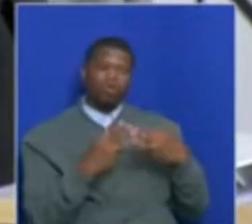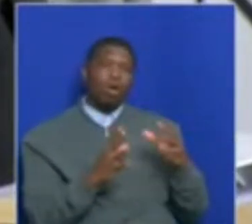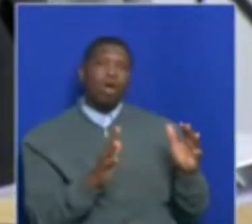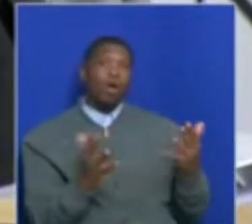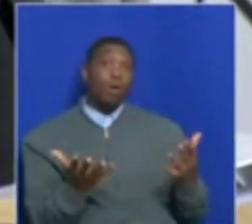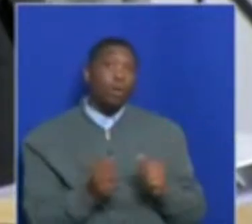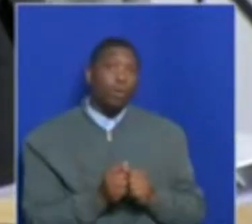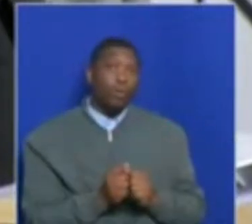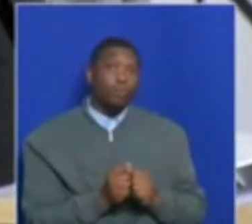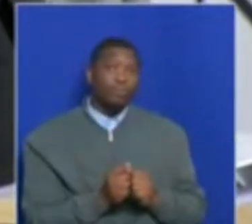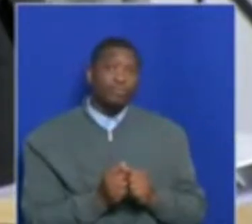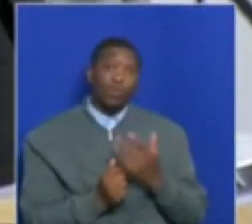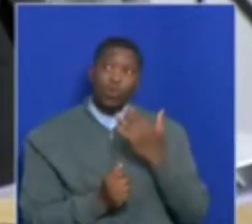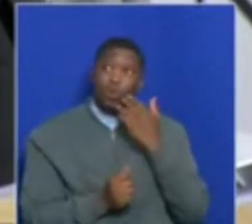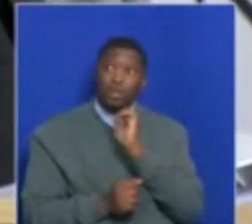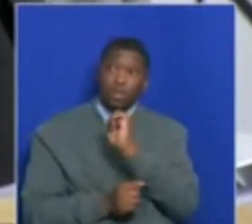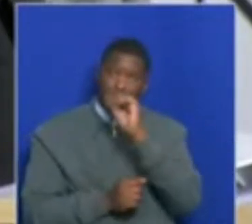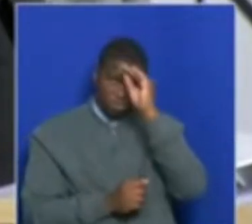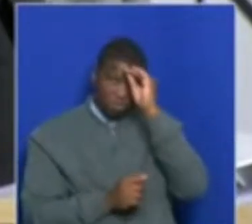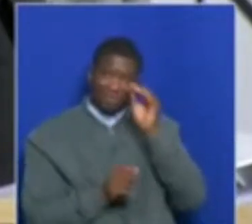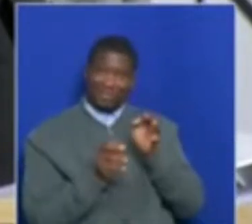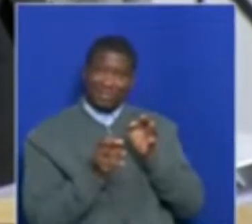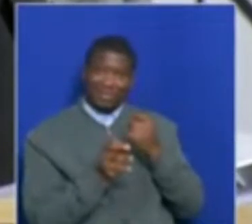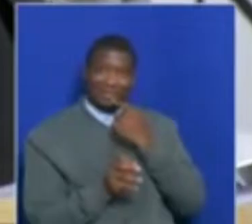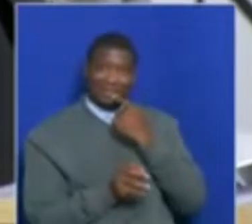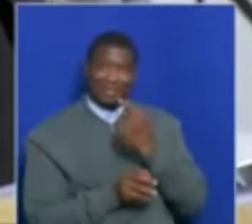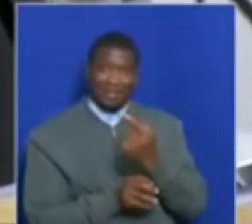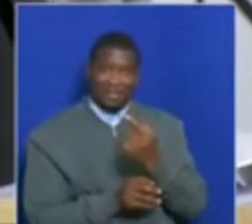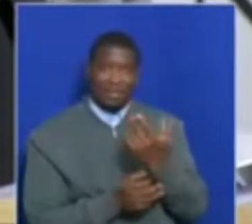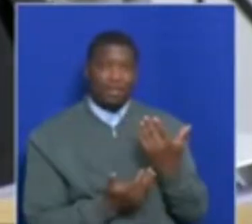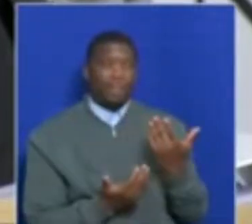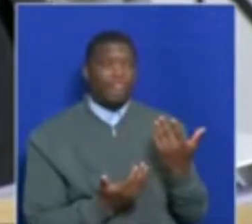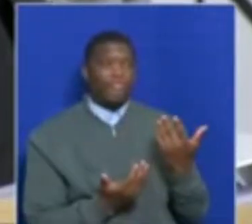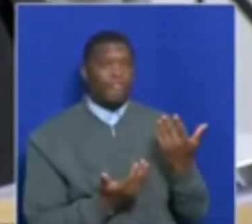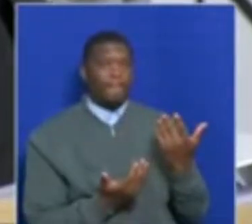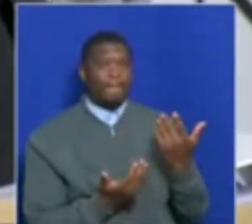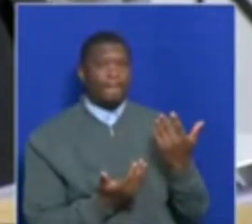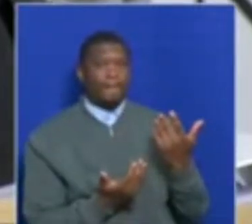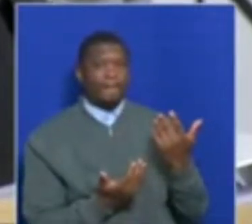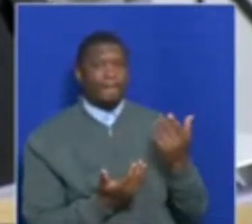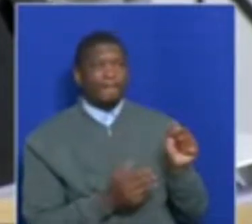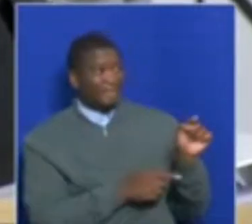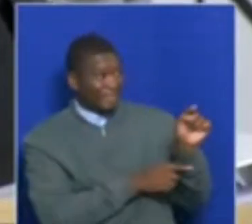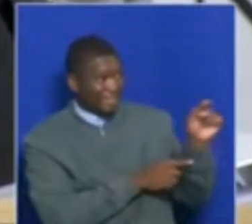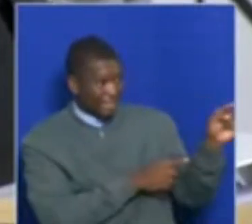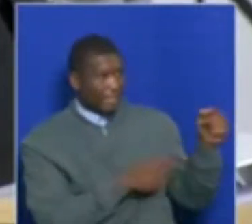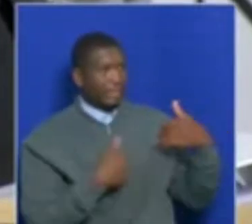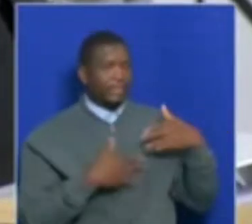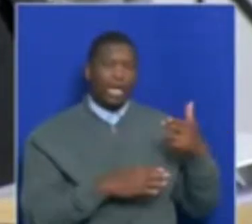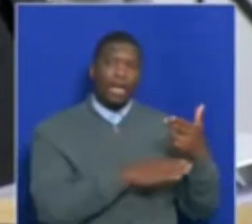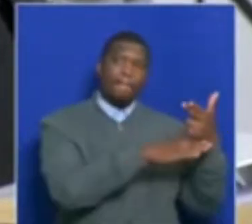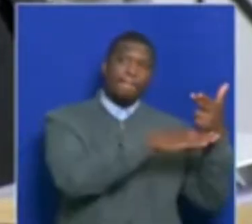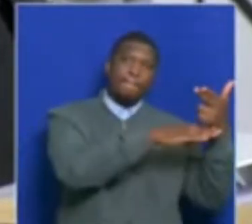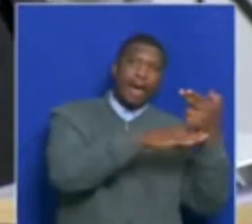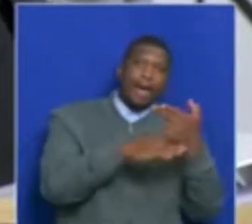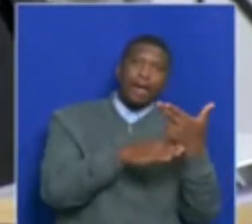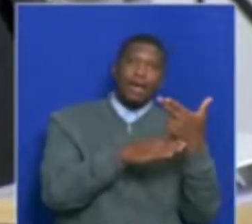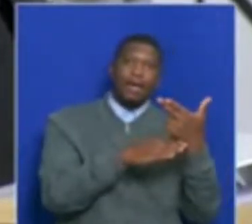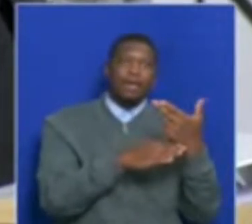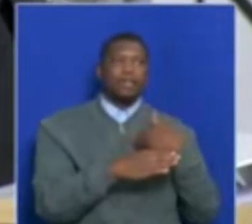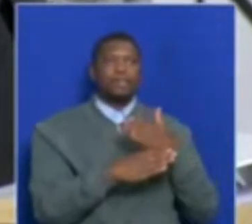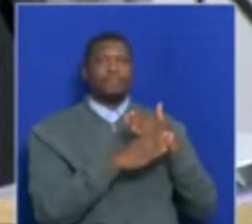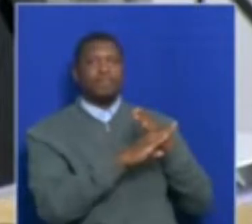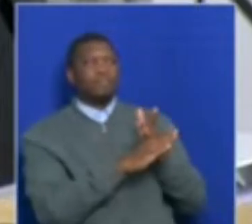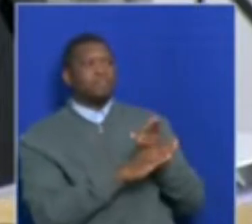the time is that the deceased shot first at them before they could shoot. Now,